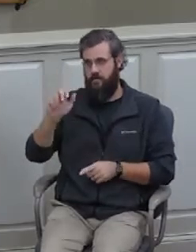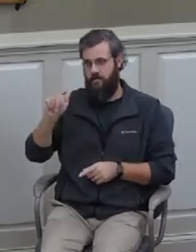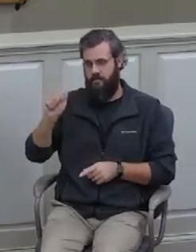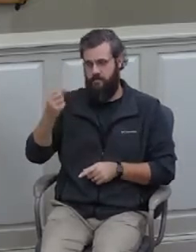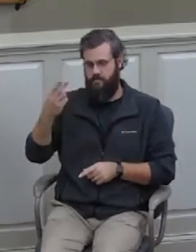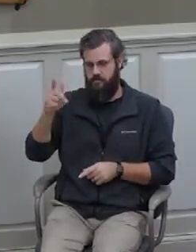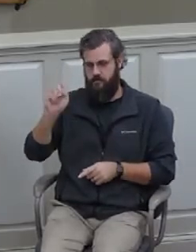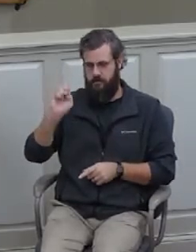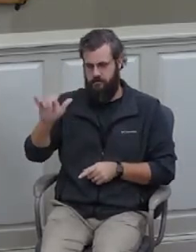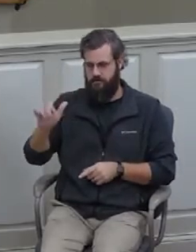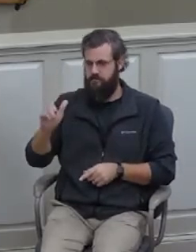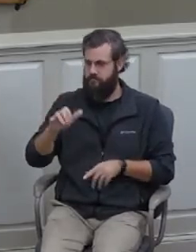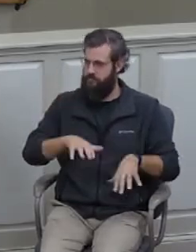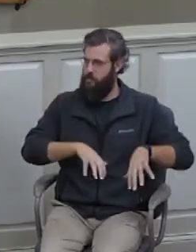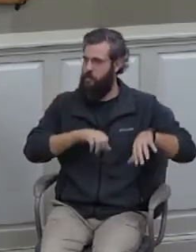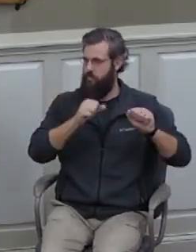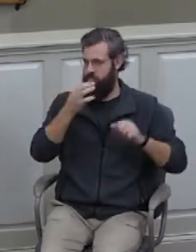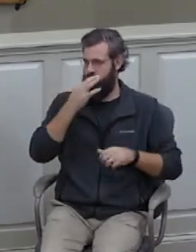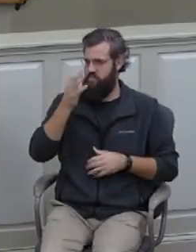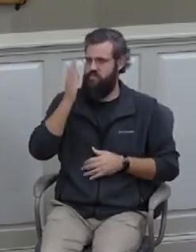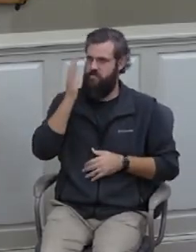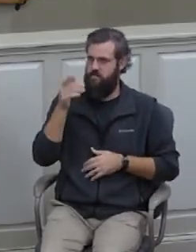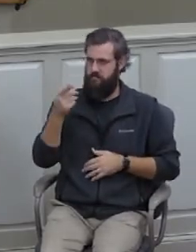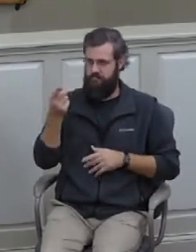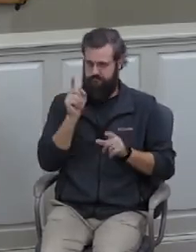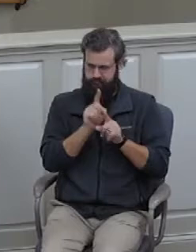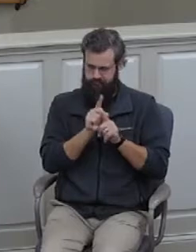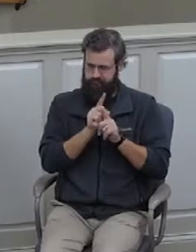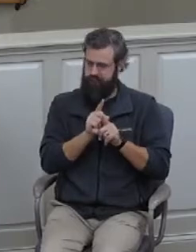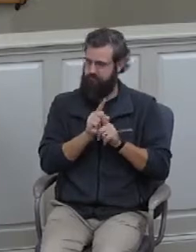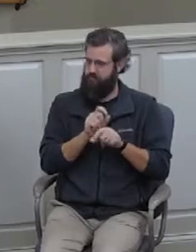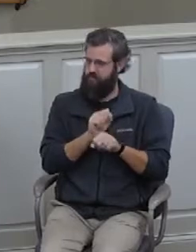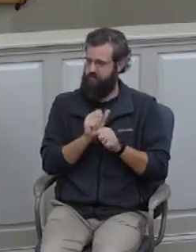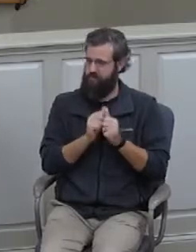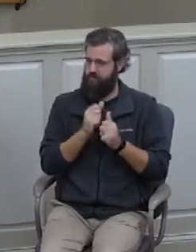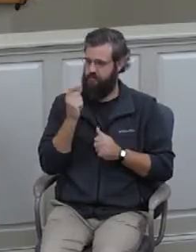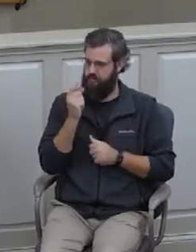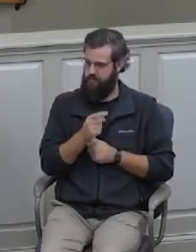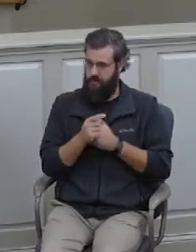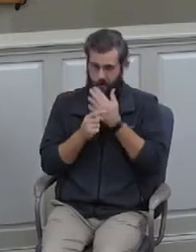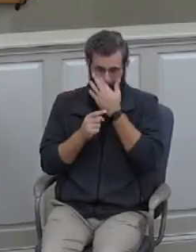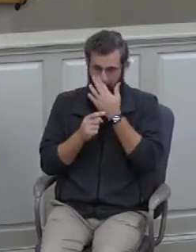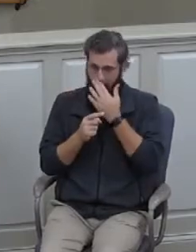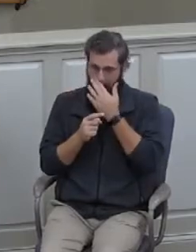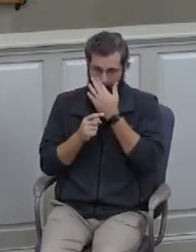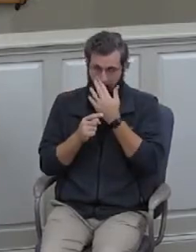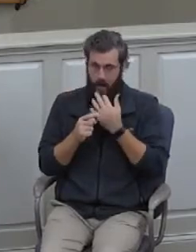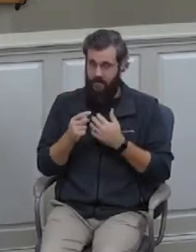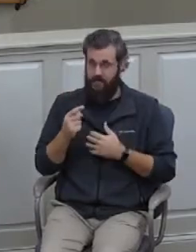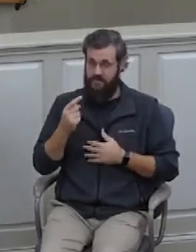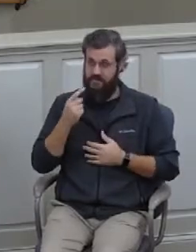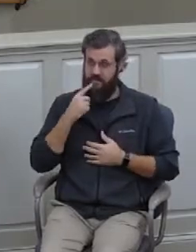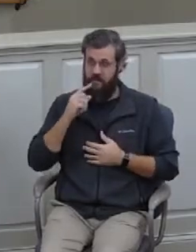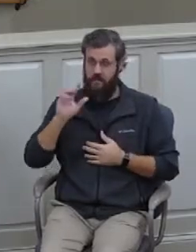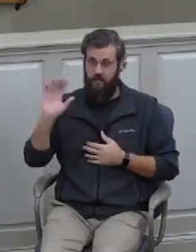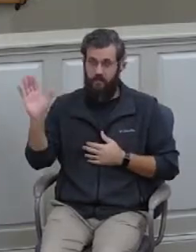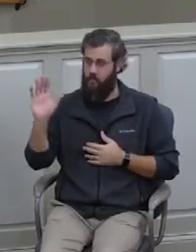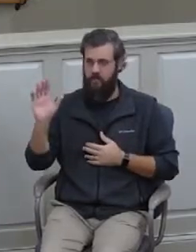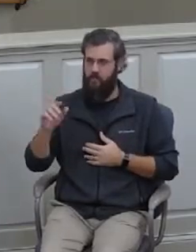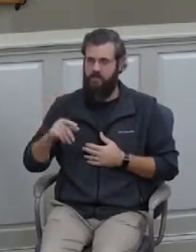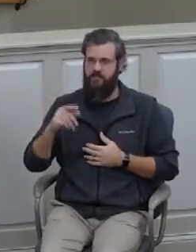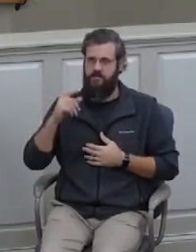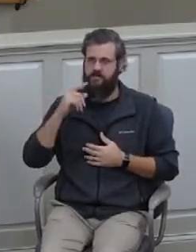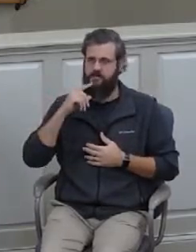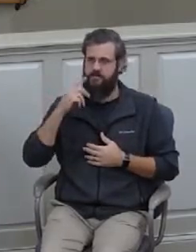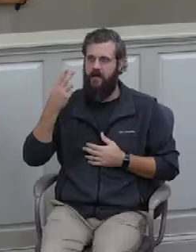you. You did a lot of work with that, but we're not going to say goodbye to Donna. We're just going to say hi over